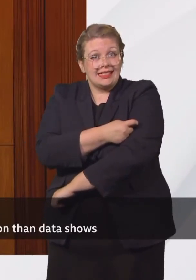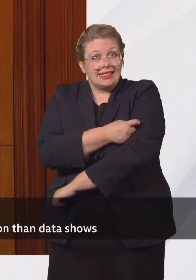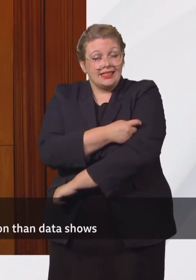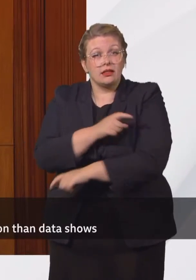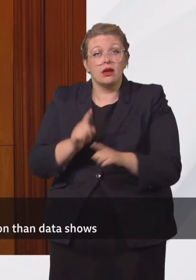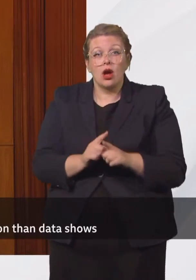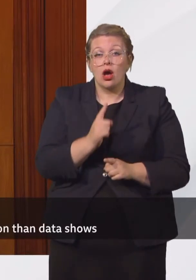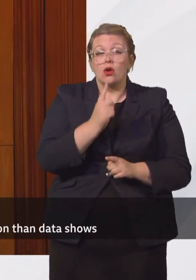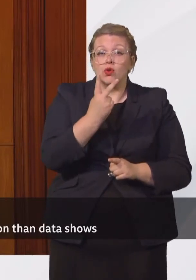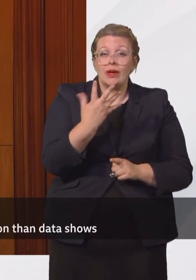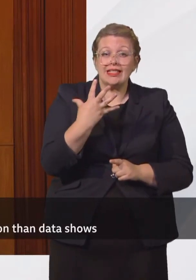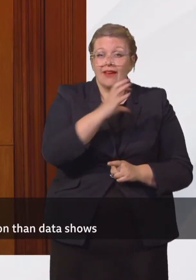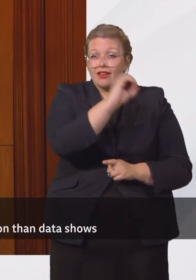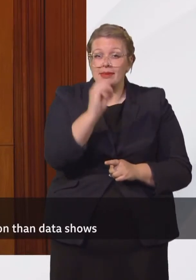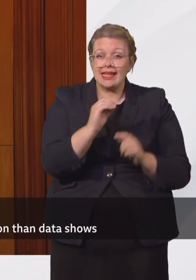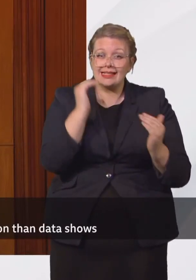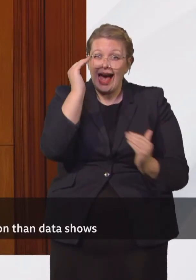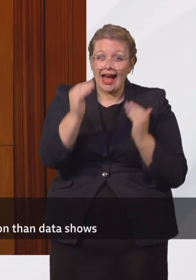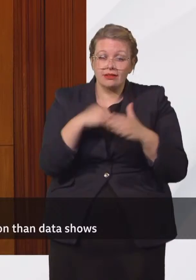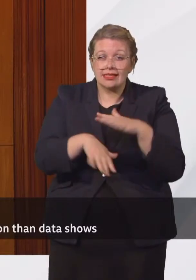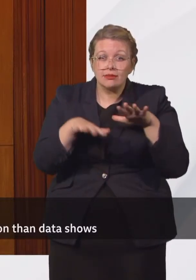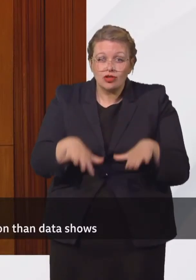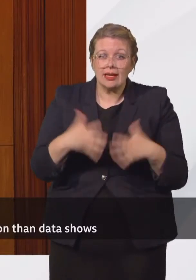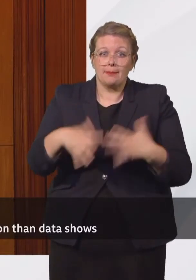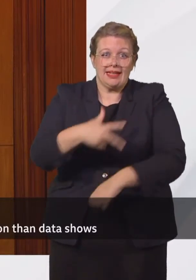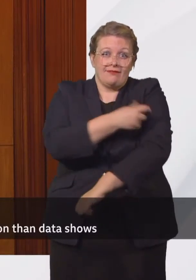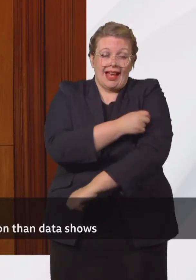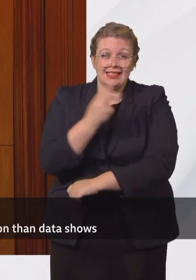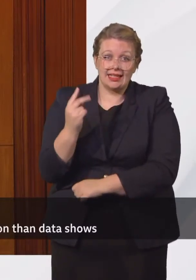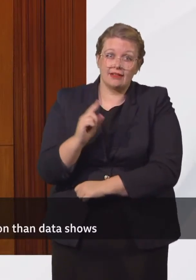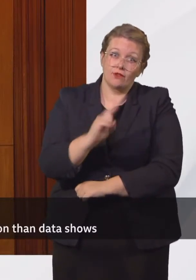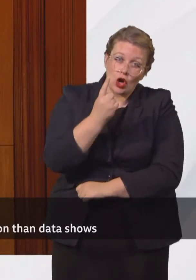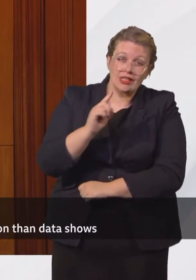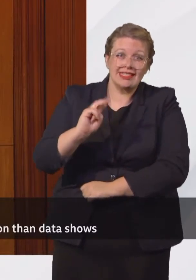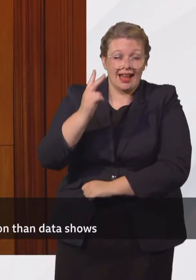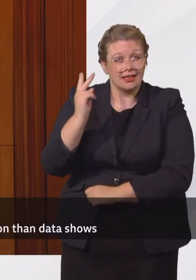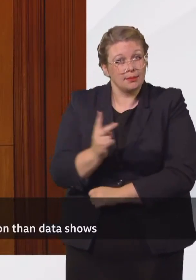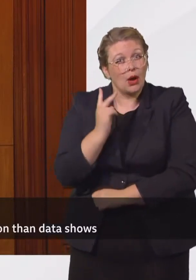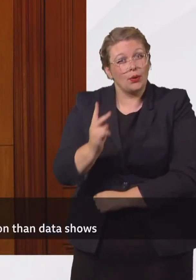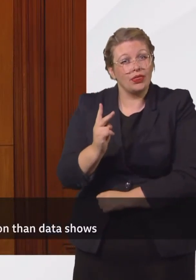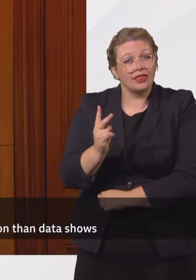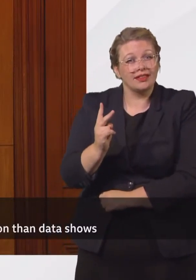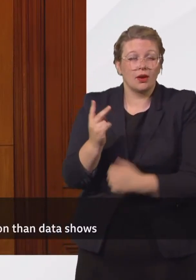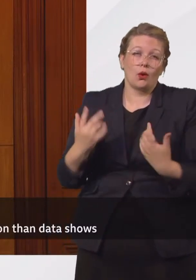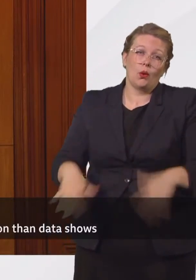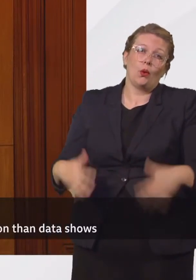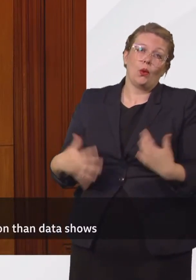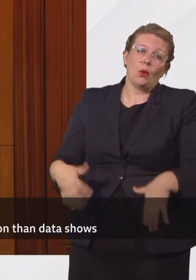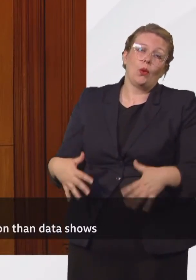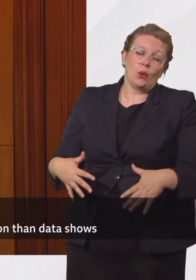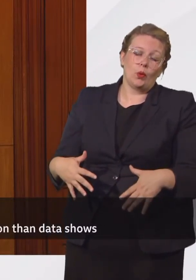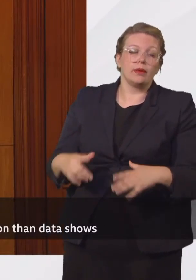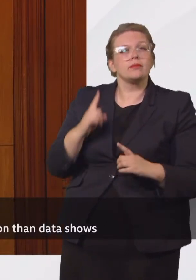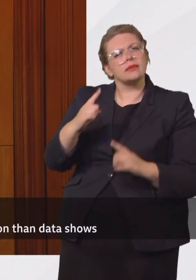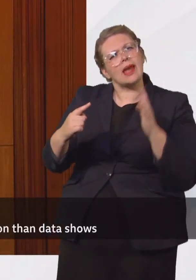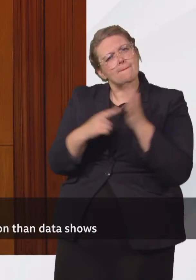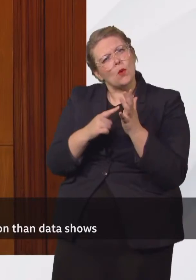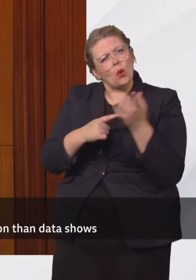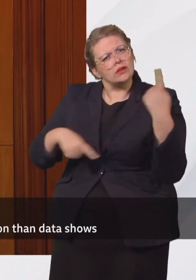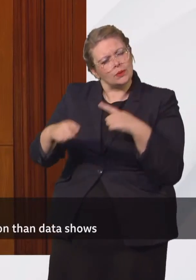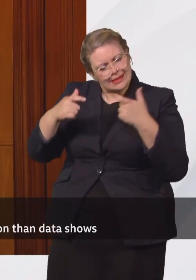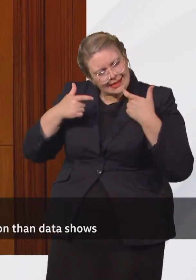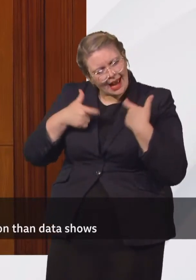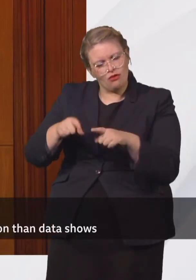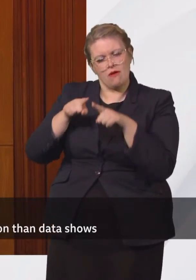been fully vaccinated. As I said, it's important that we all keep following national advice to reduce